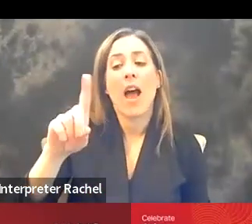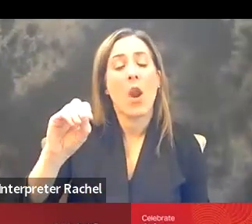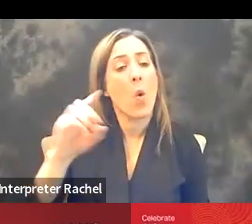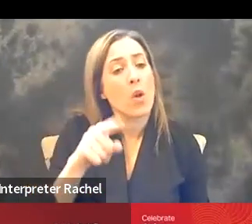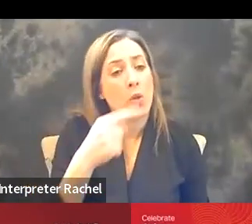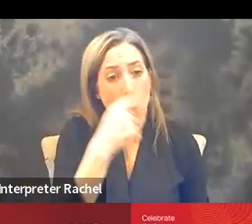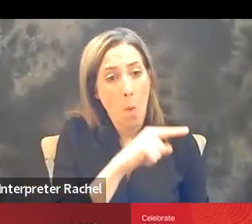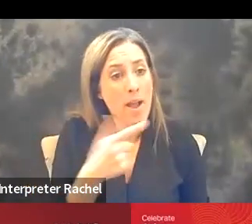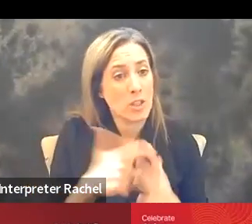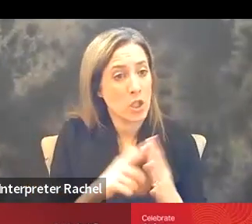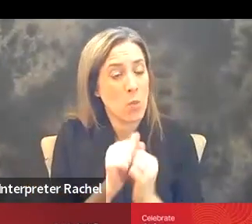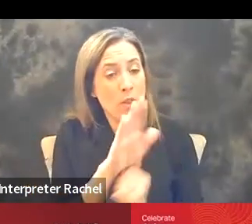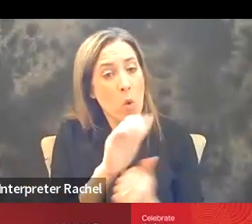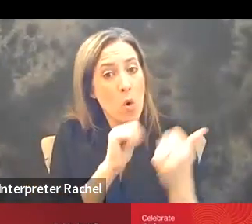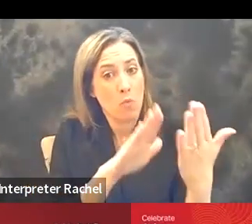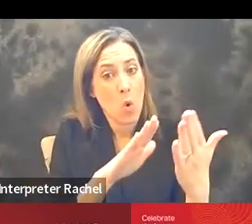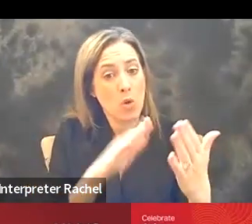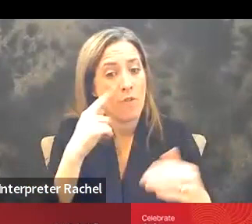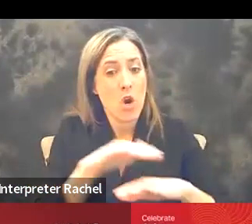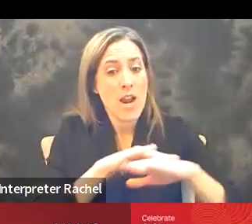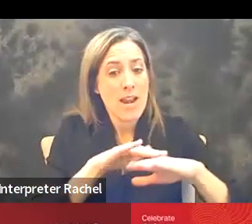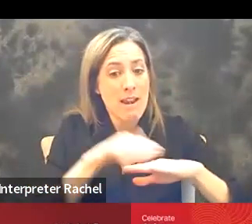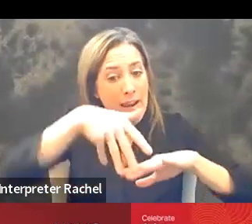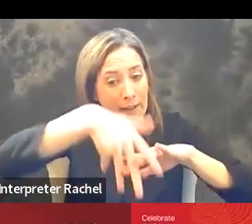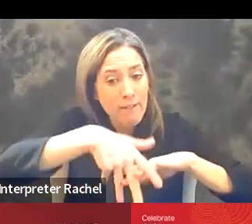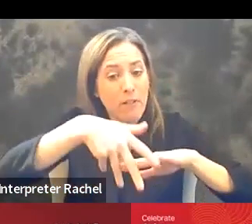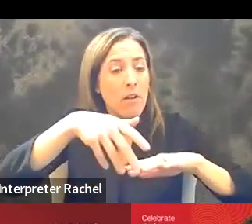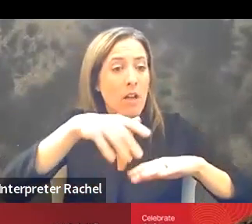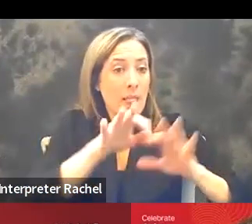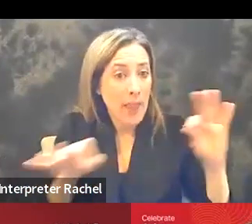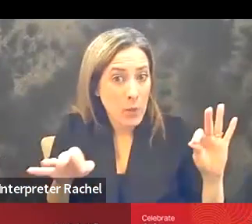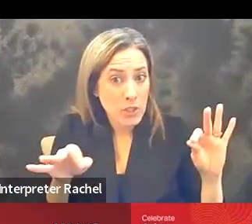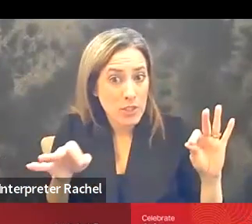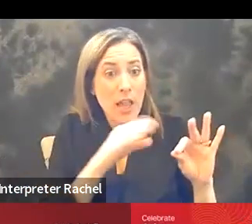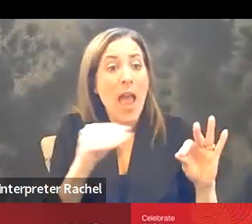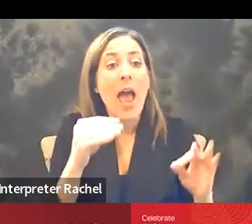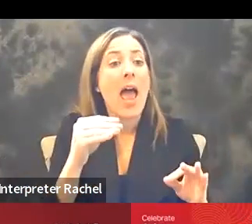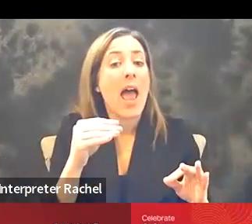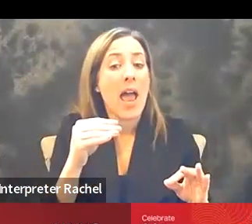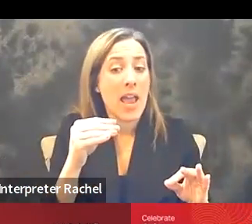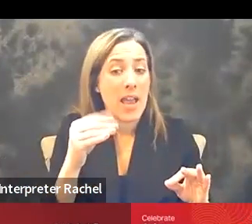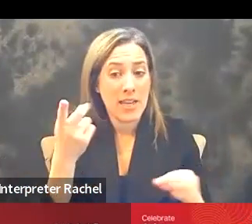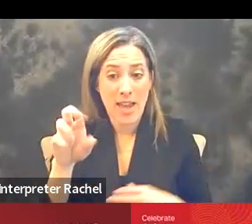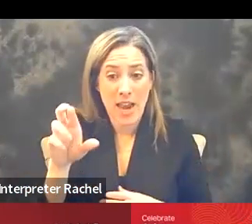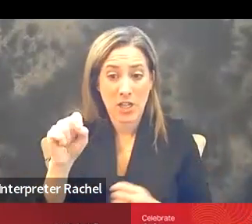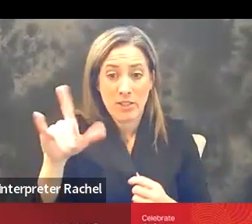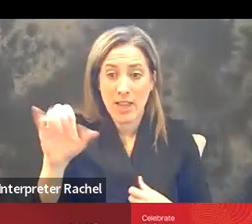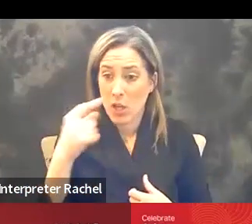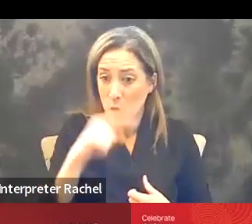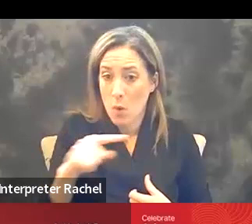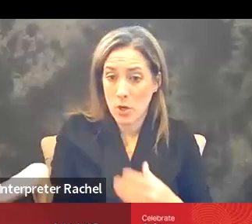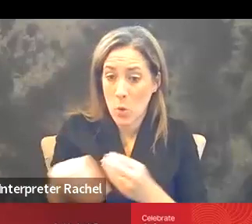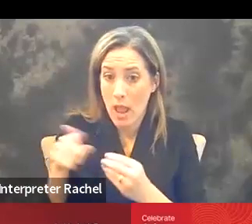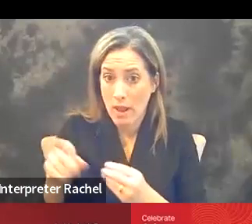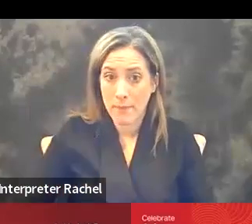little bit more about maybe your approach to indigenous languages, and then maybe Dr. Prado, you can add a little bit based on the example you provided